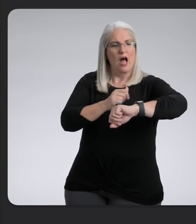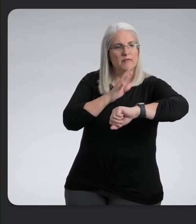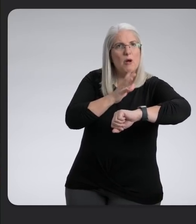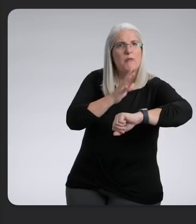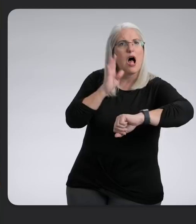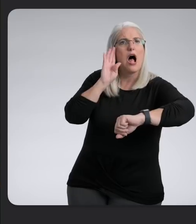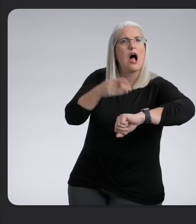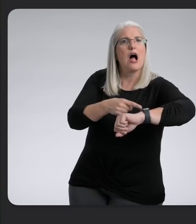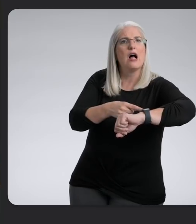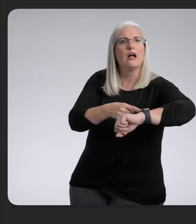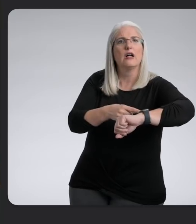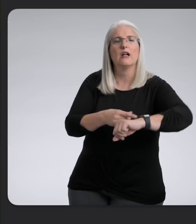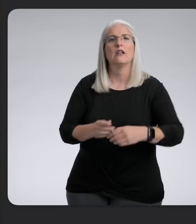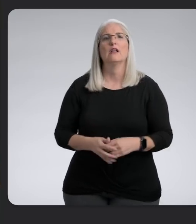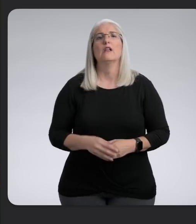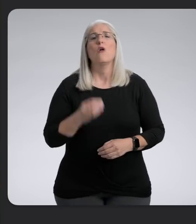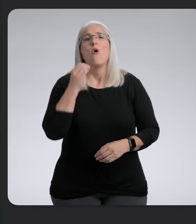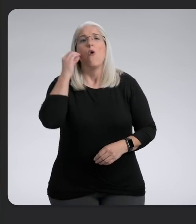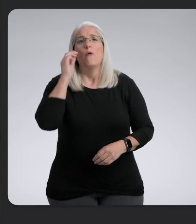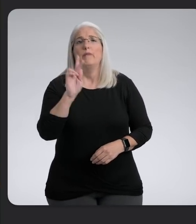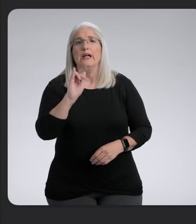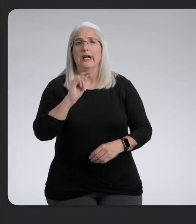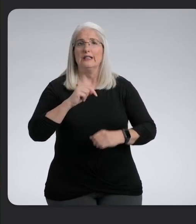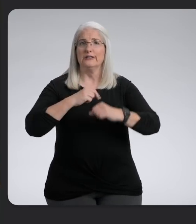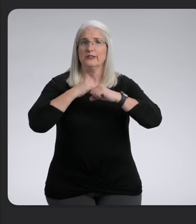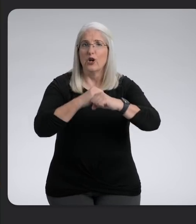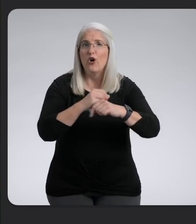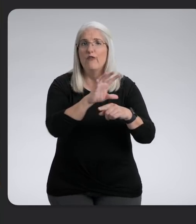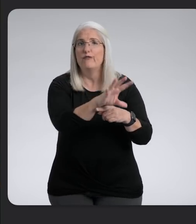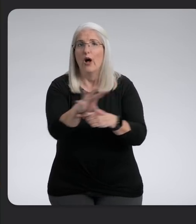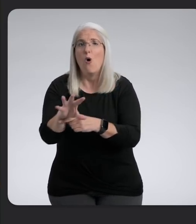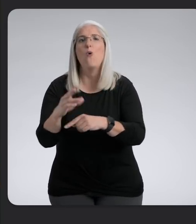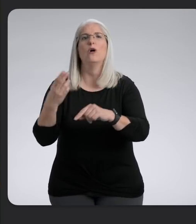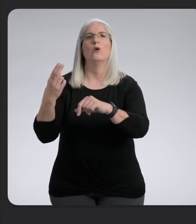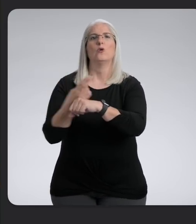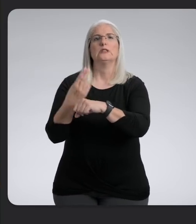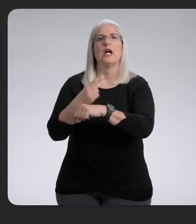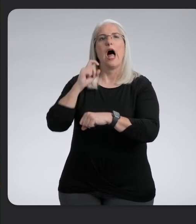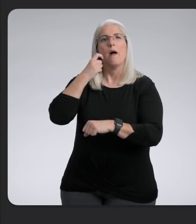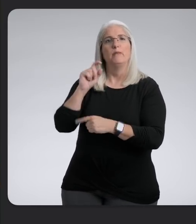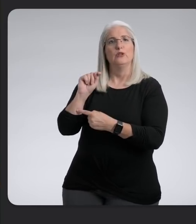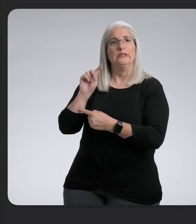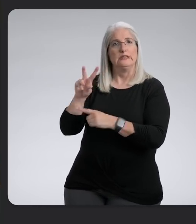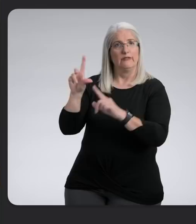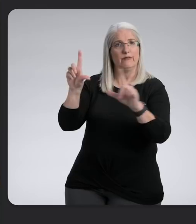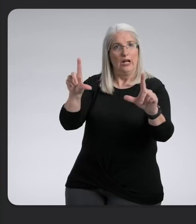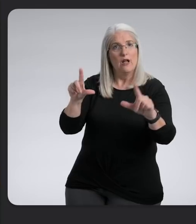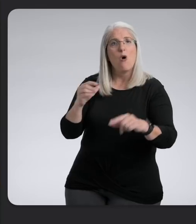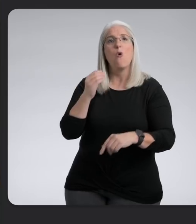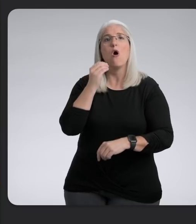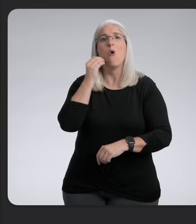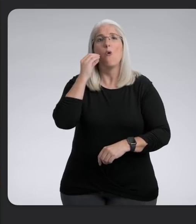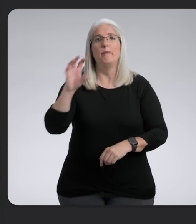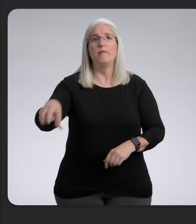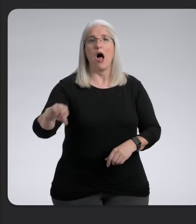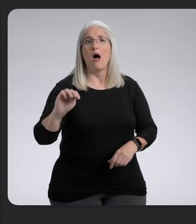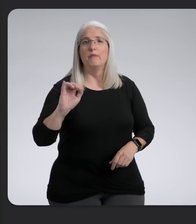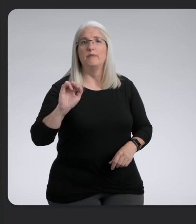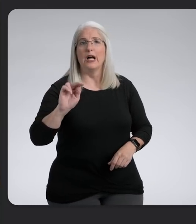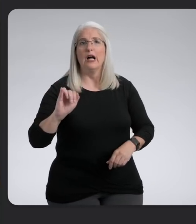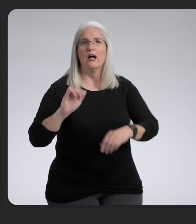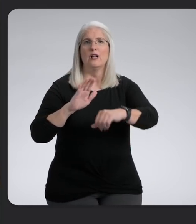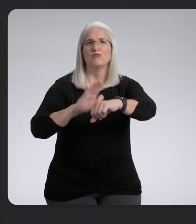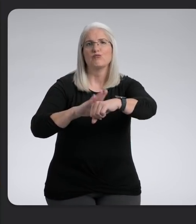HomeKit Secure Video uses the on-device intelligence of your Apple TV or HomePod Mini to alert you when people, animals, or vehicles